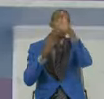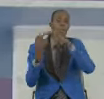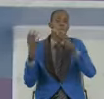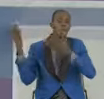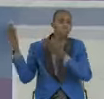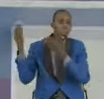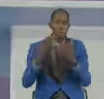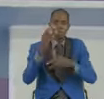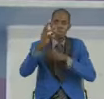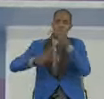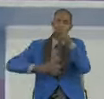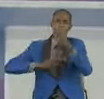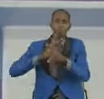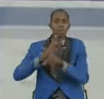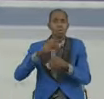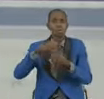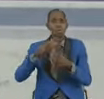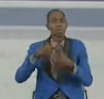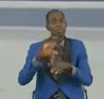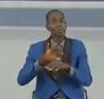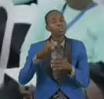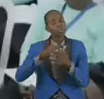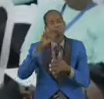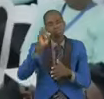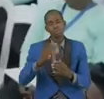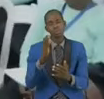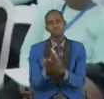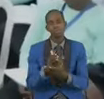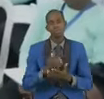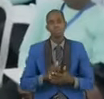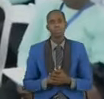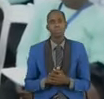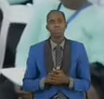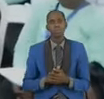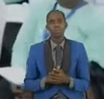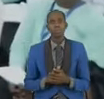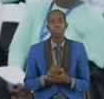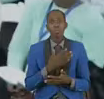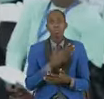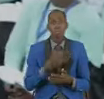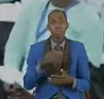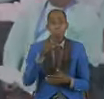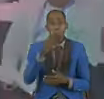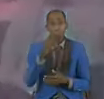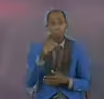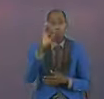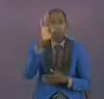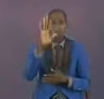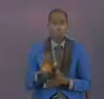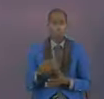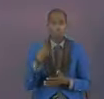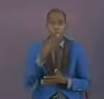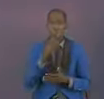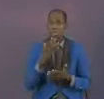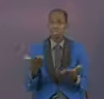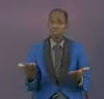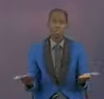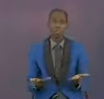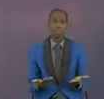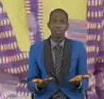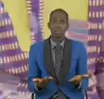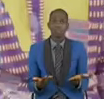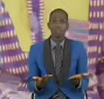church. It will stop. And so you pastors who are here, don't say, I saw